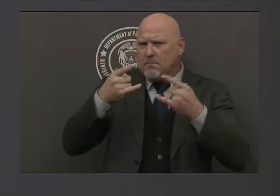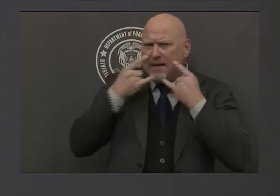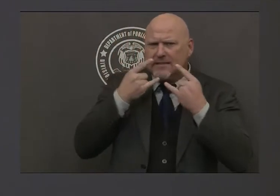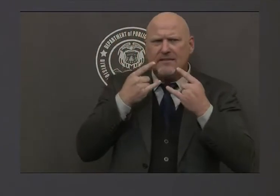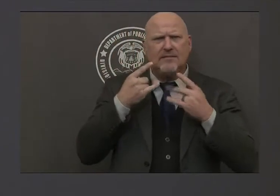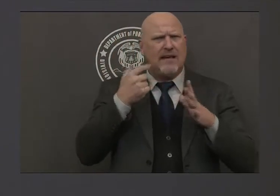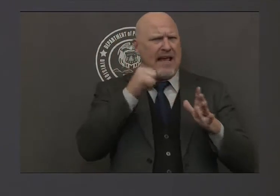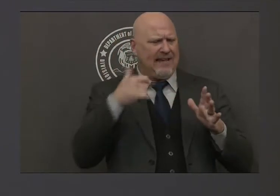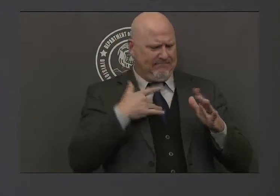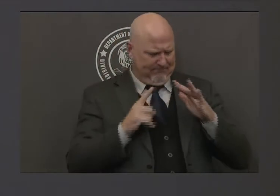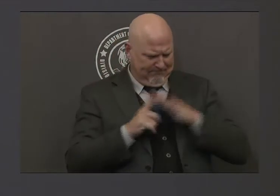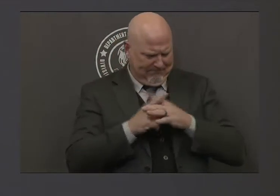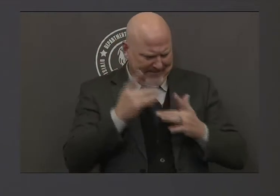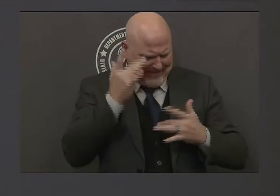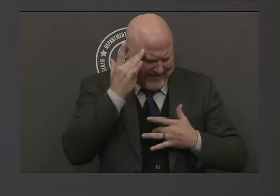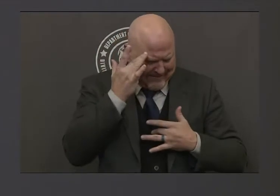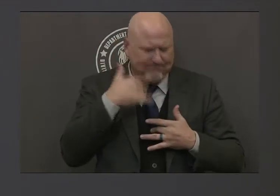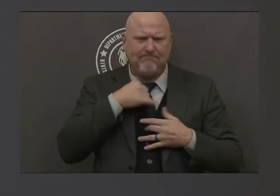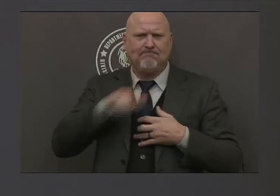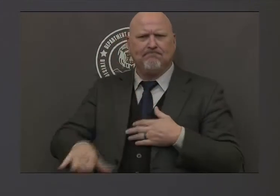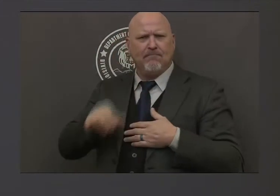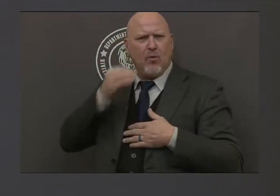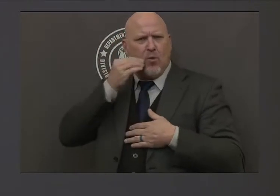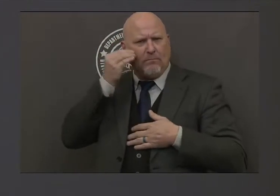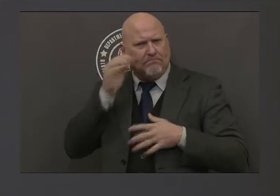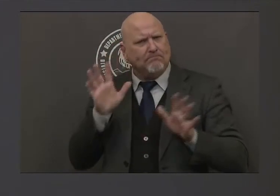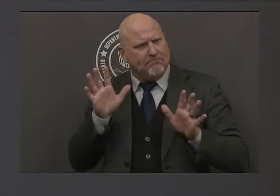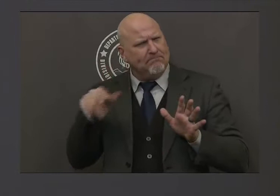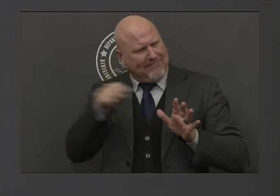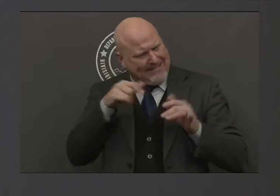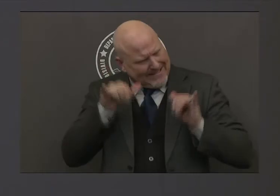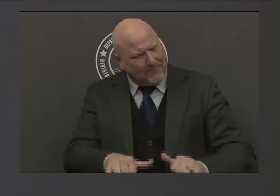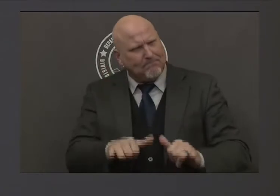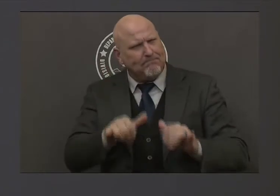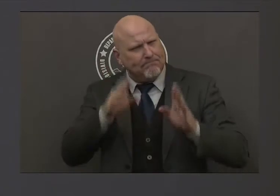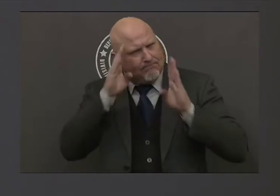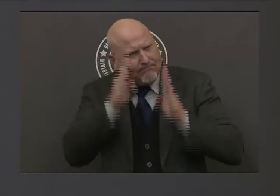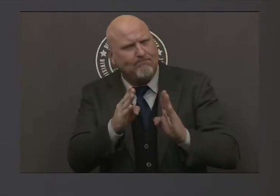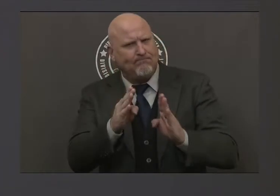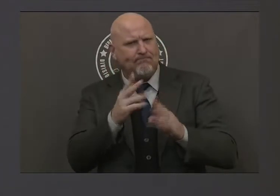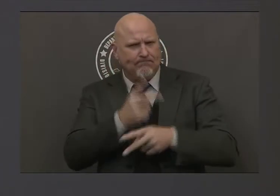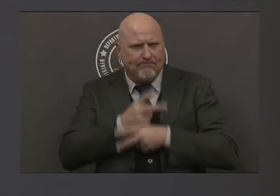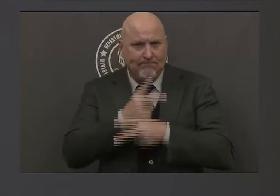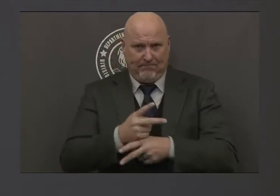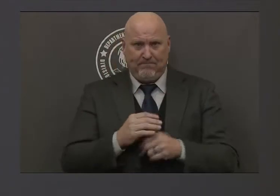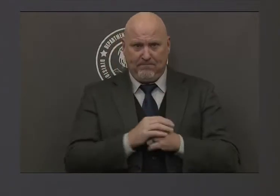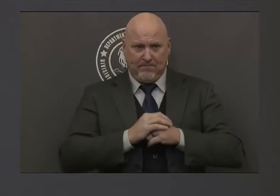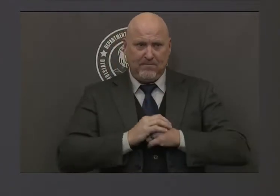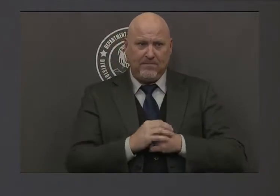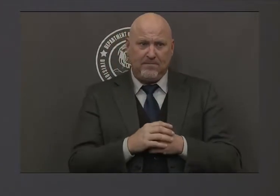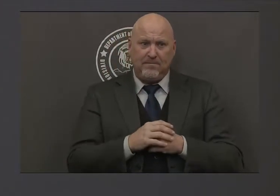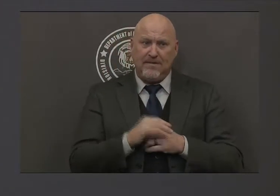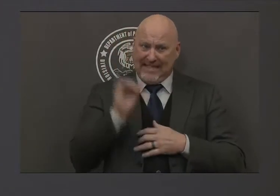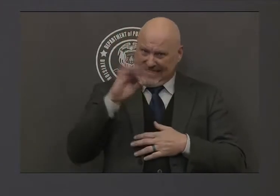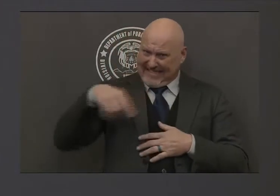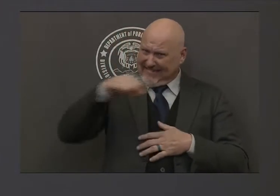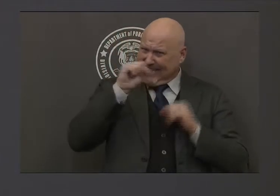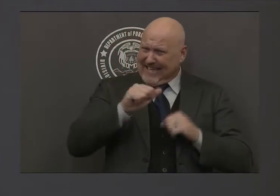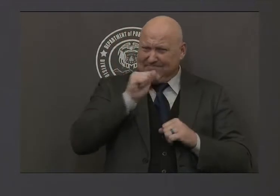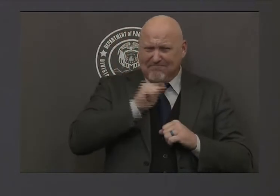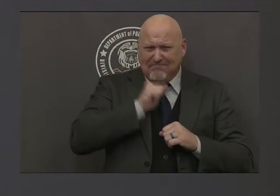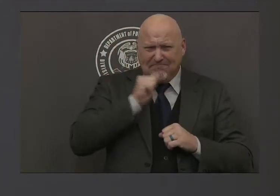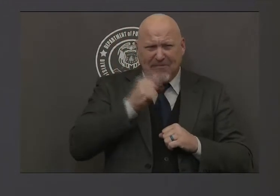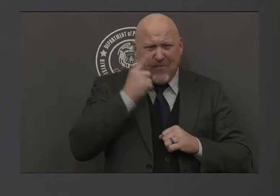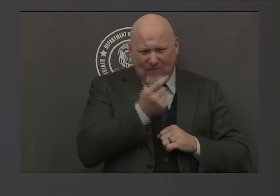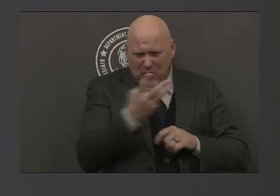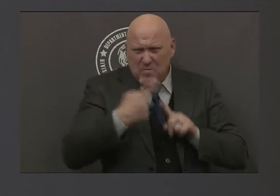can't social distance for sure, and even when we can, having belt and suspenders approach is probably a good thing to minimize the risk